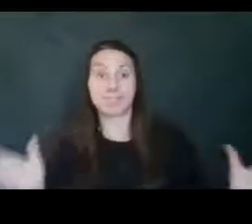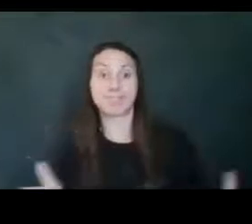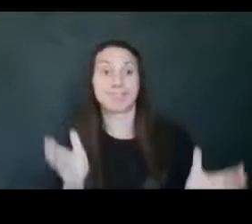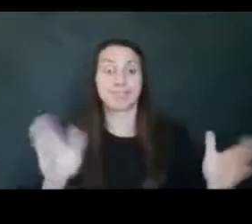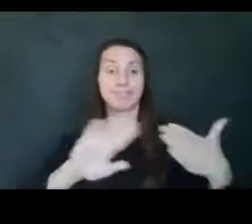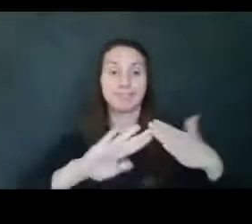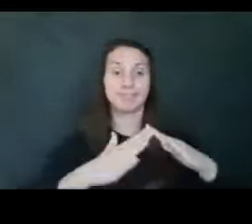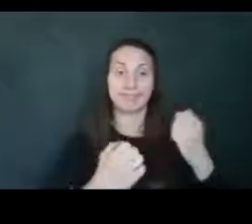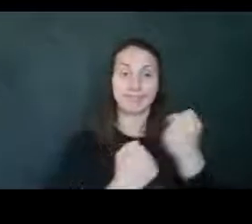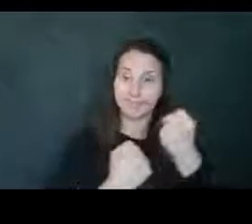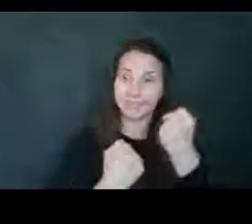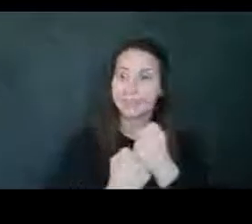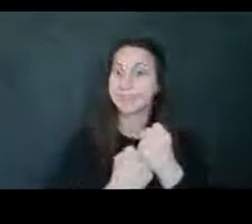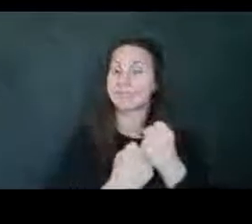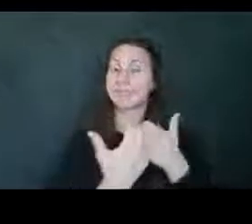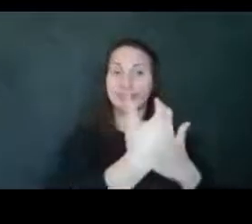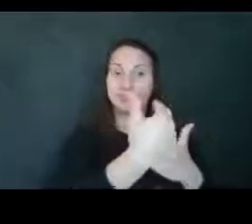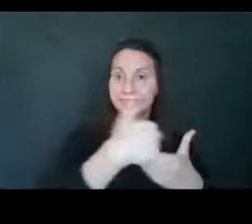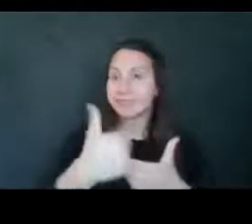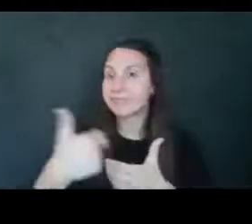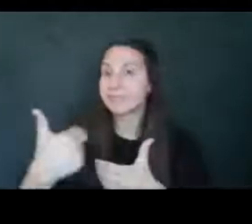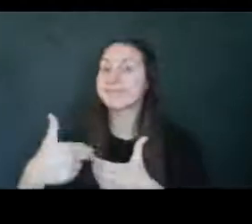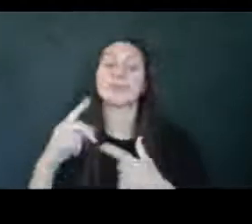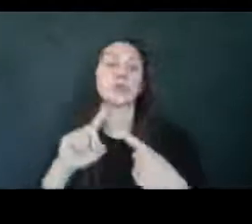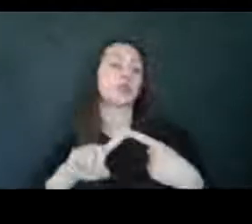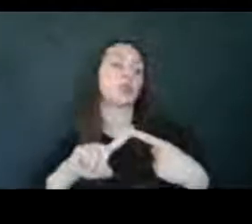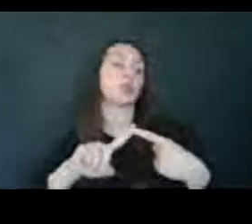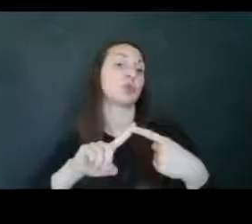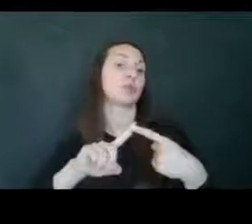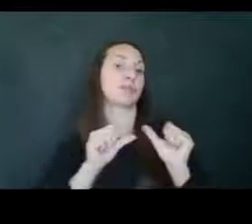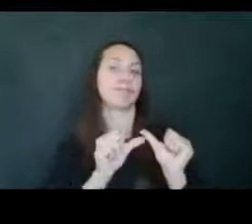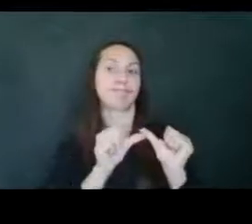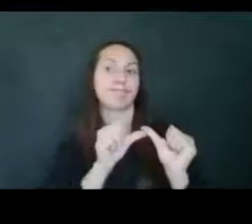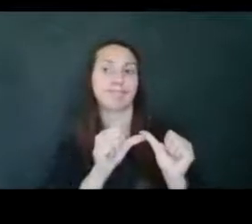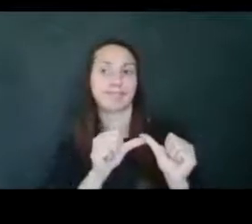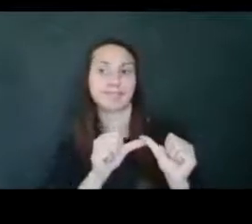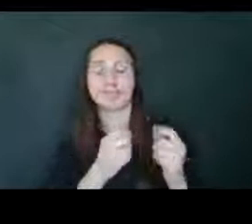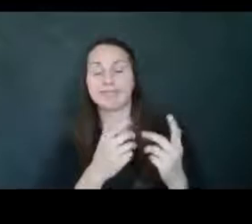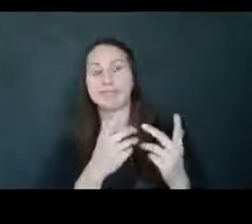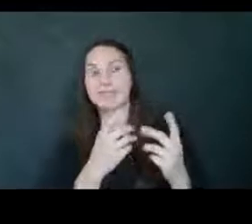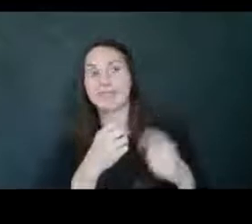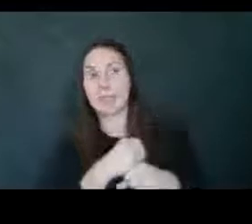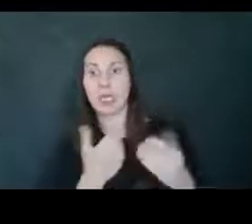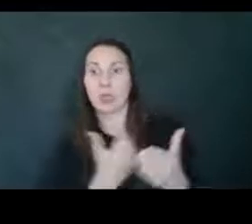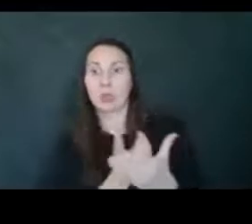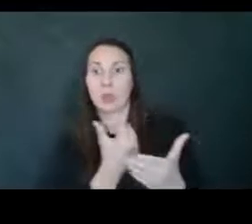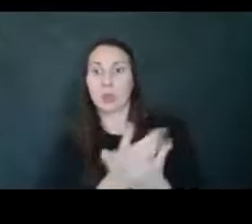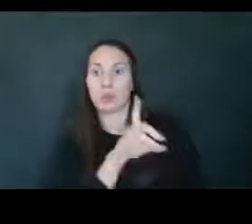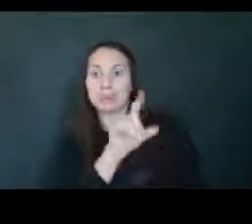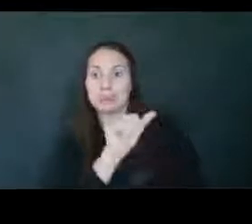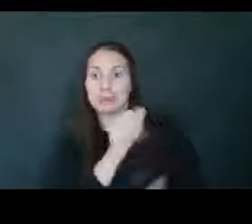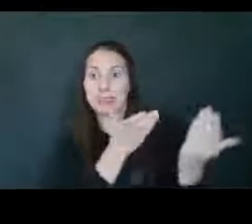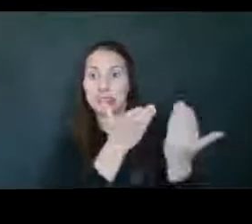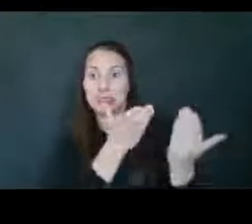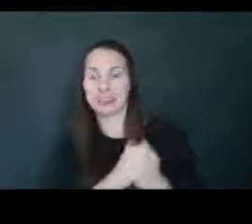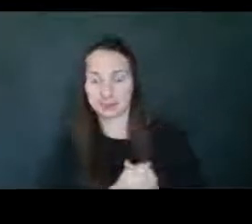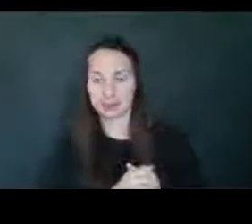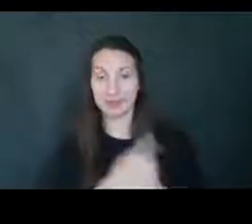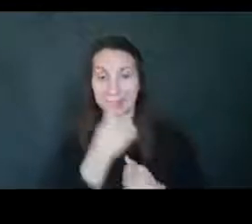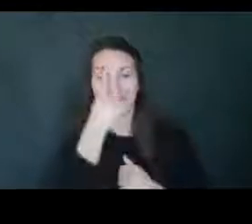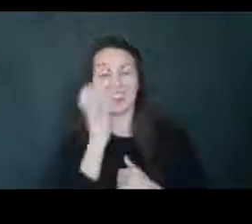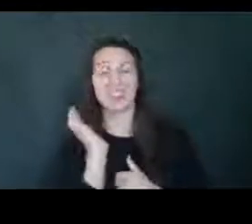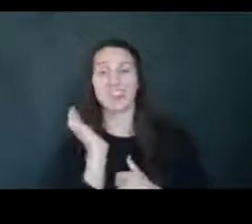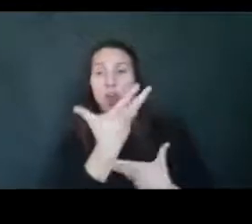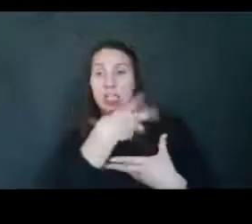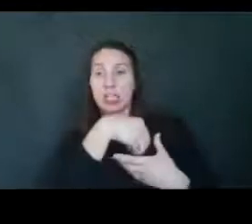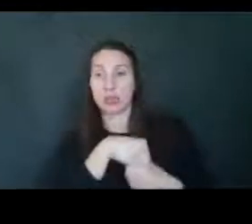create and sustain new and existing disability services. Because of the inclusion efforts in Houston, I